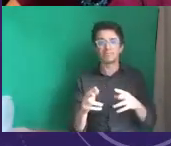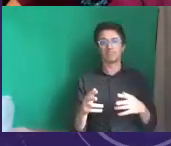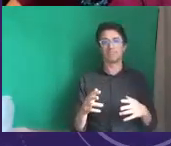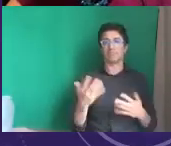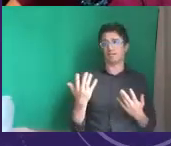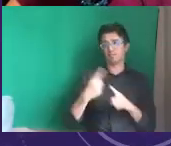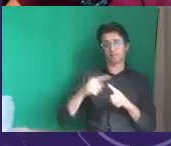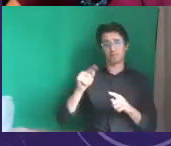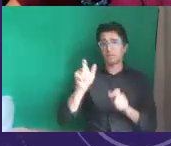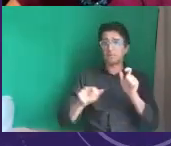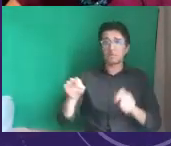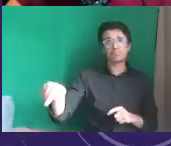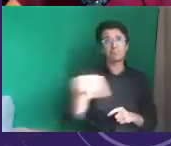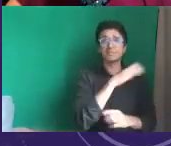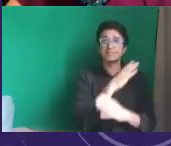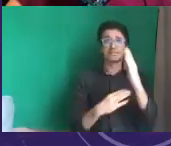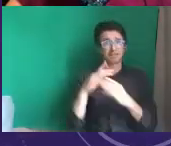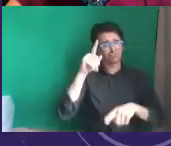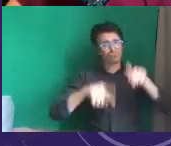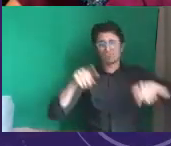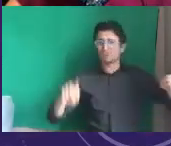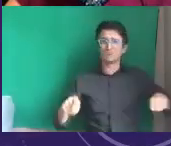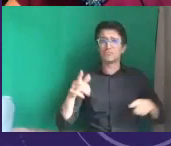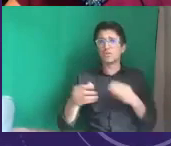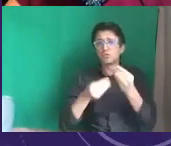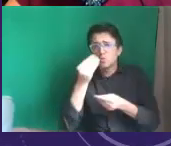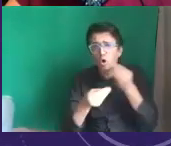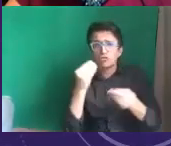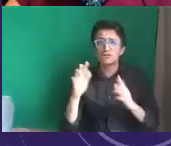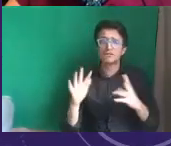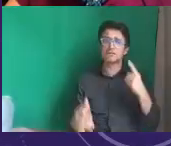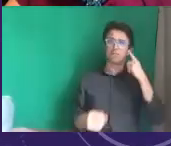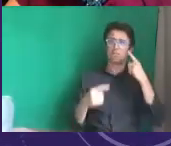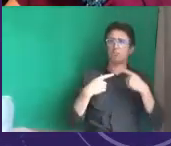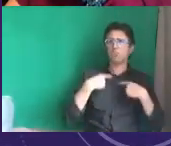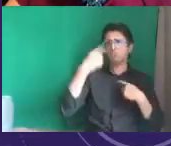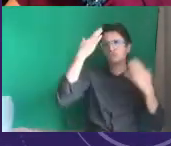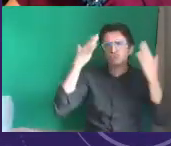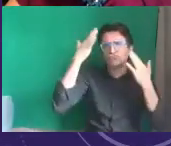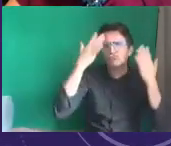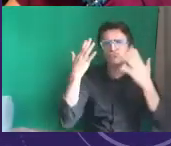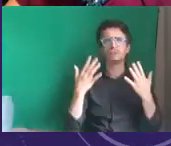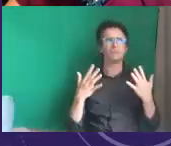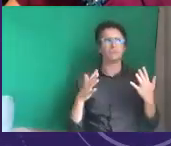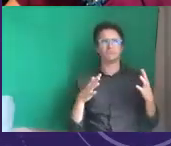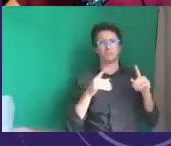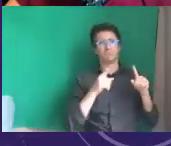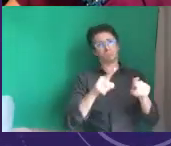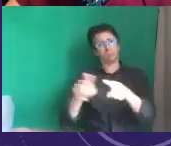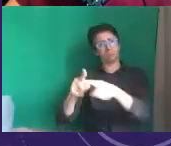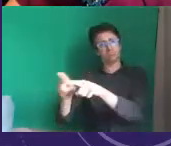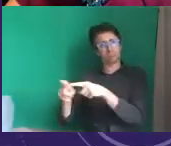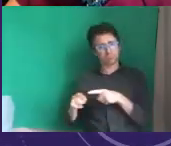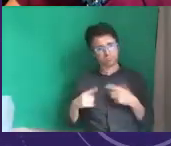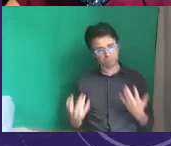your perspective. So thank you. This wraps up my portion for today. I do want